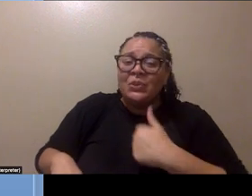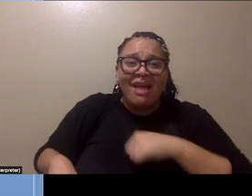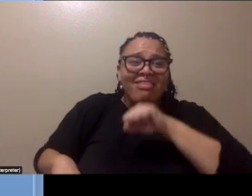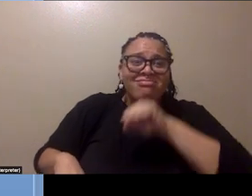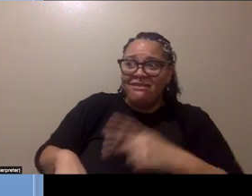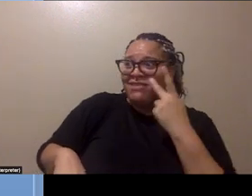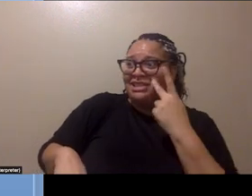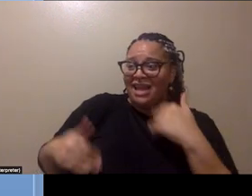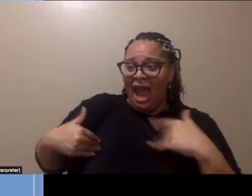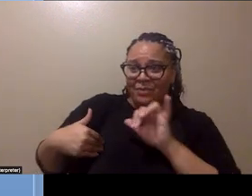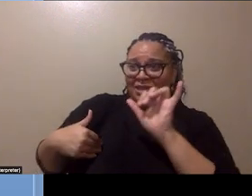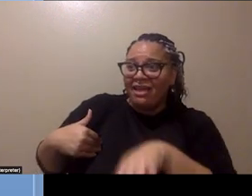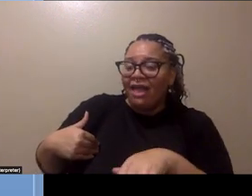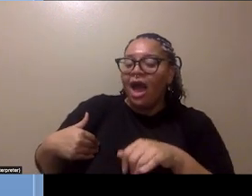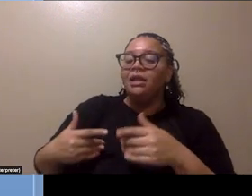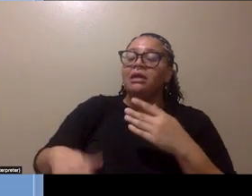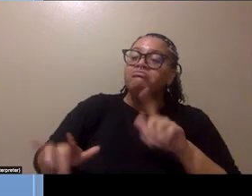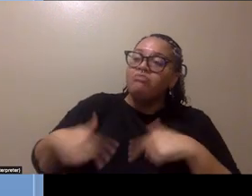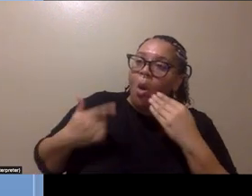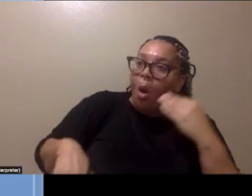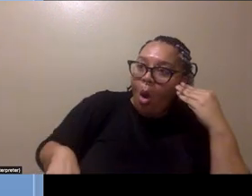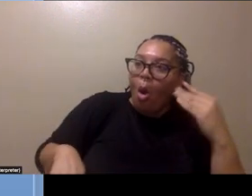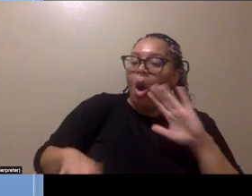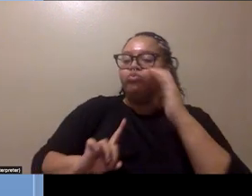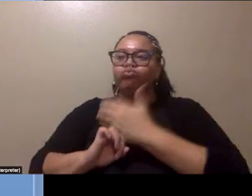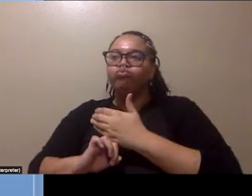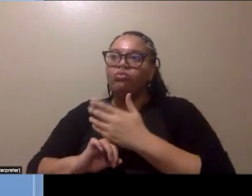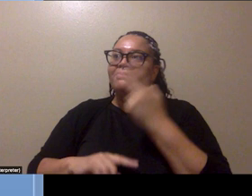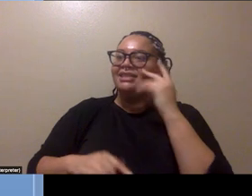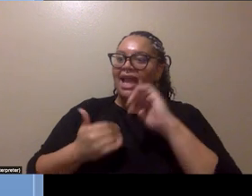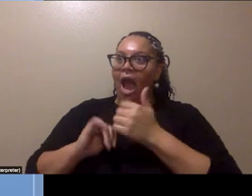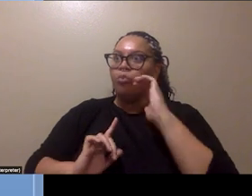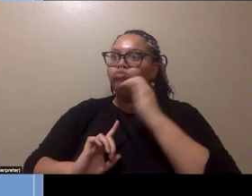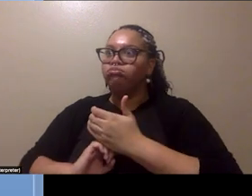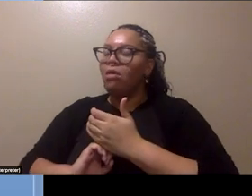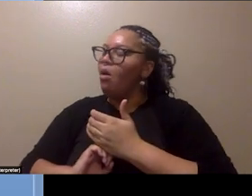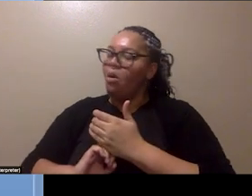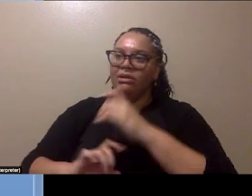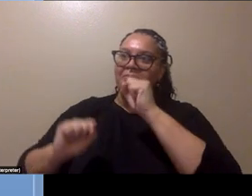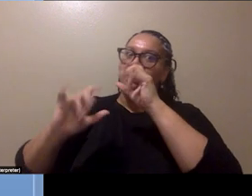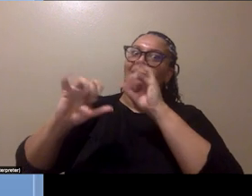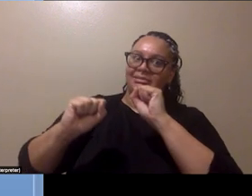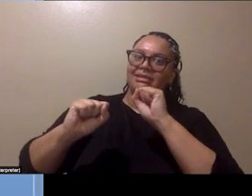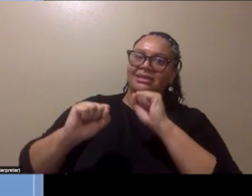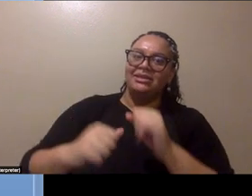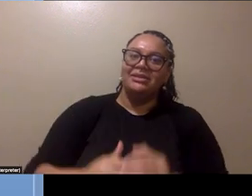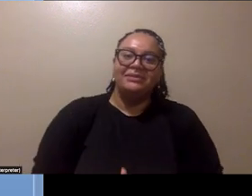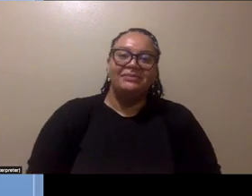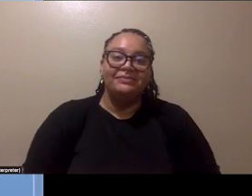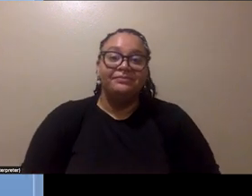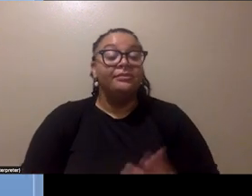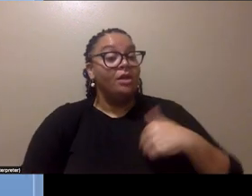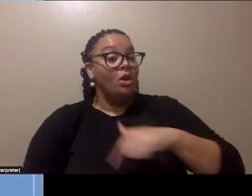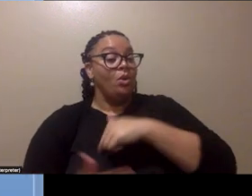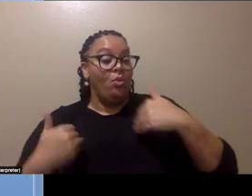cute. I just love getting to see animals like that nesting and how well they blend in. It's just amazing.